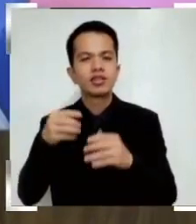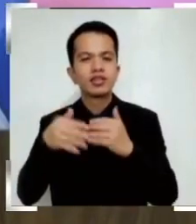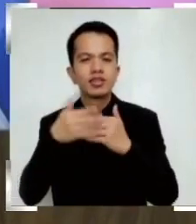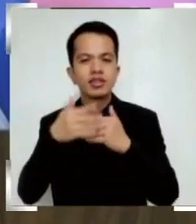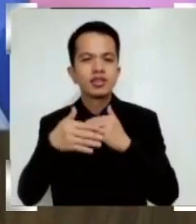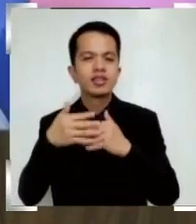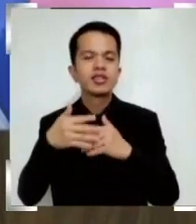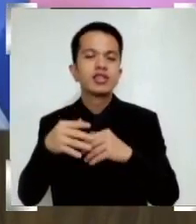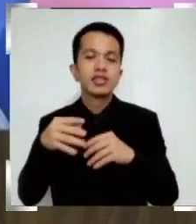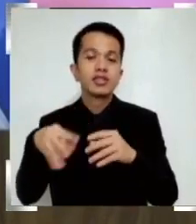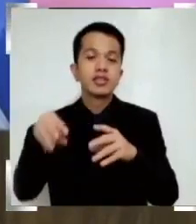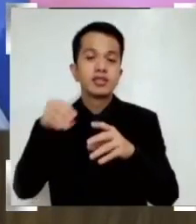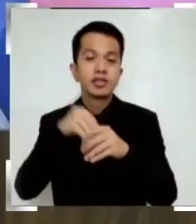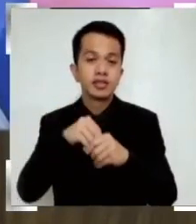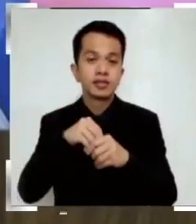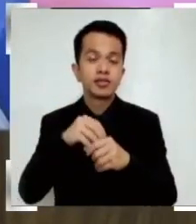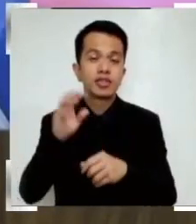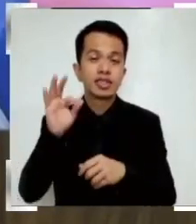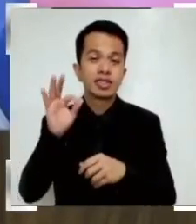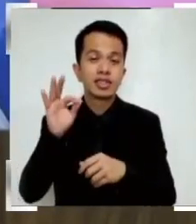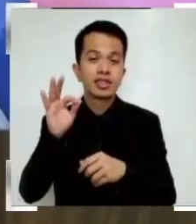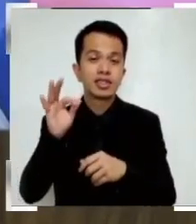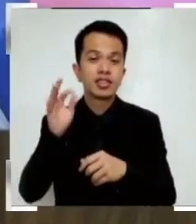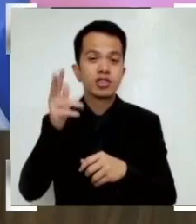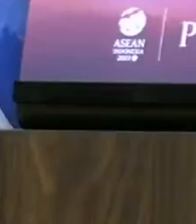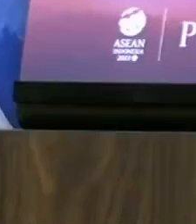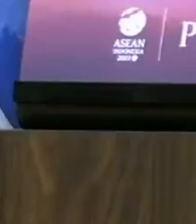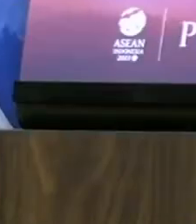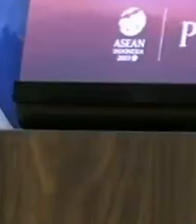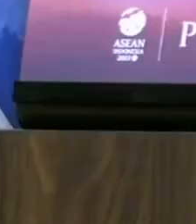the 1982 UNCLOS.